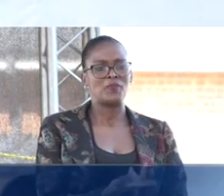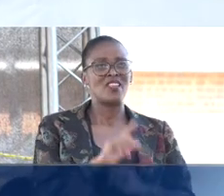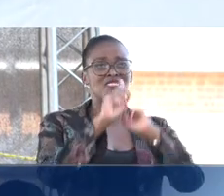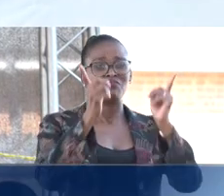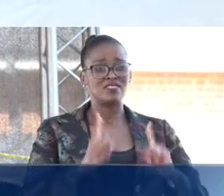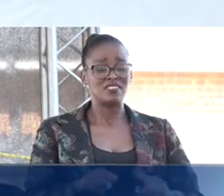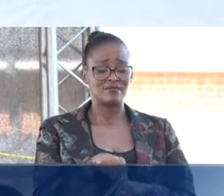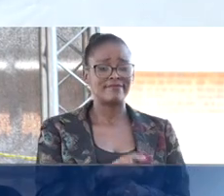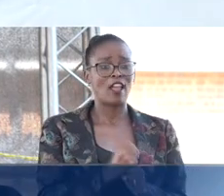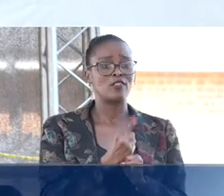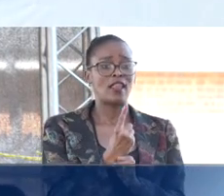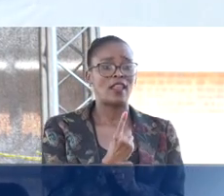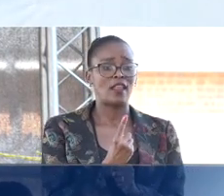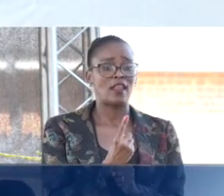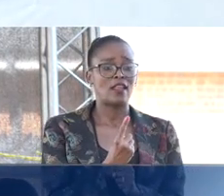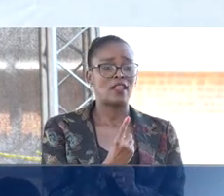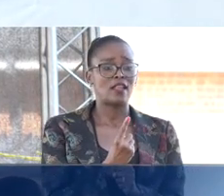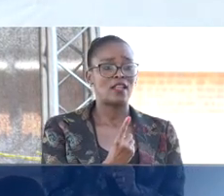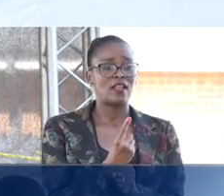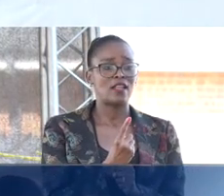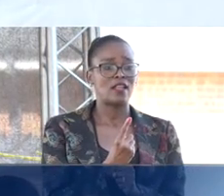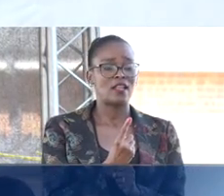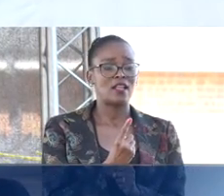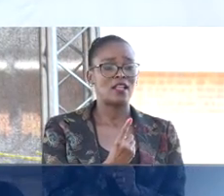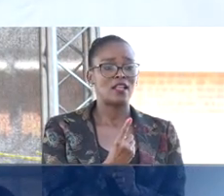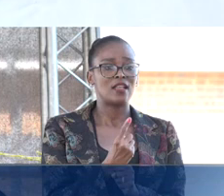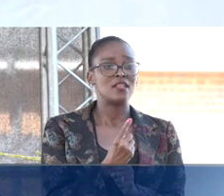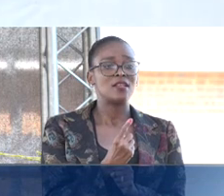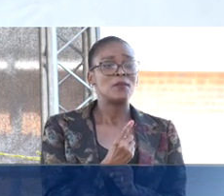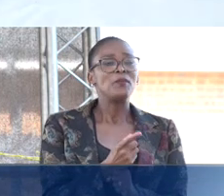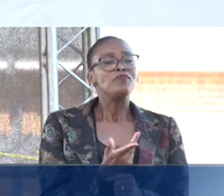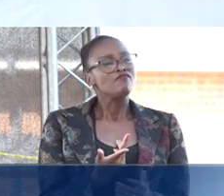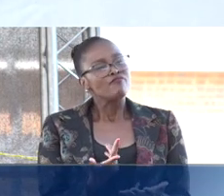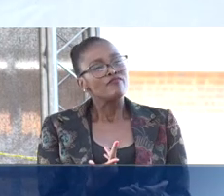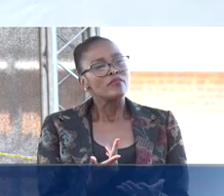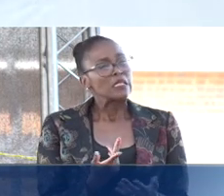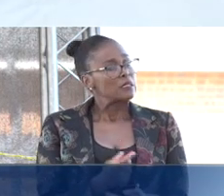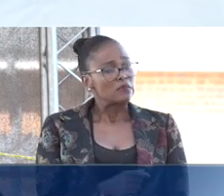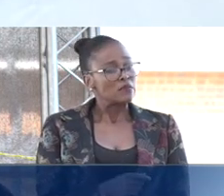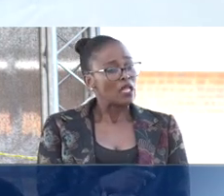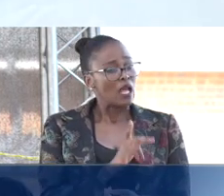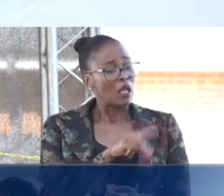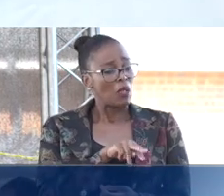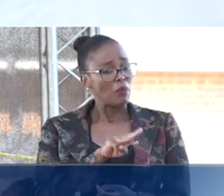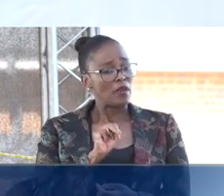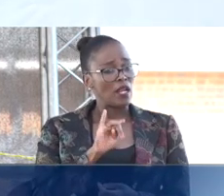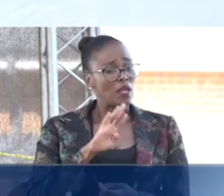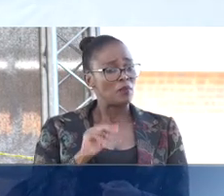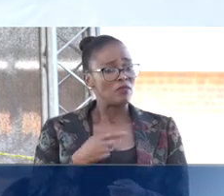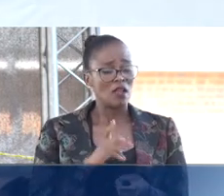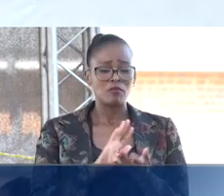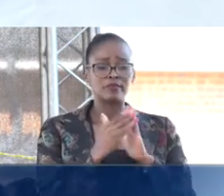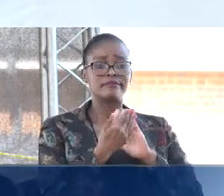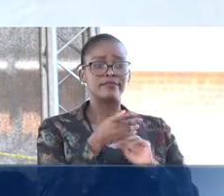especially mo Gauteng mo. Hey, Premier, you know, of late that I've become a teacher